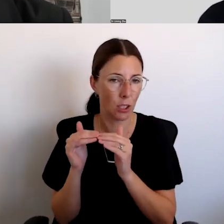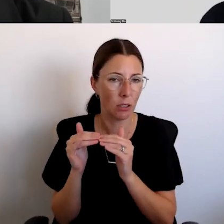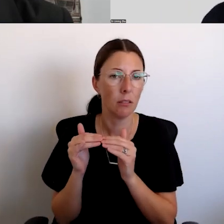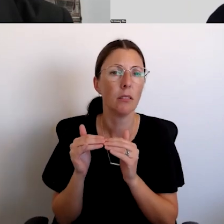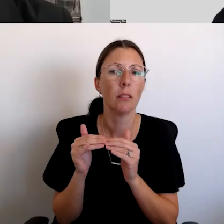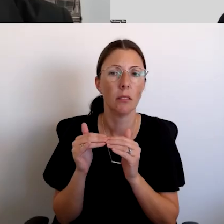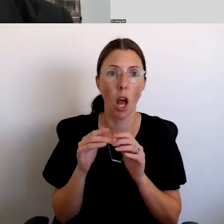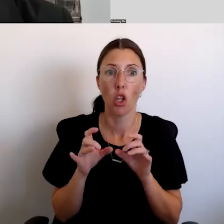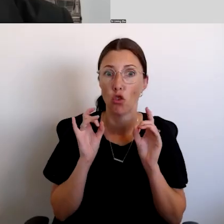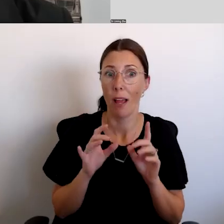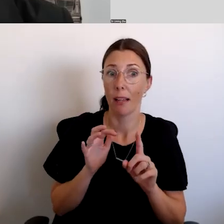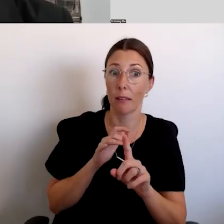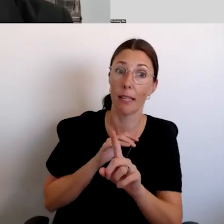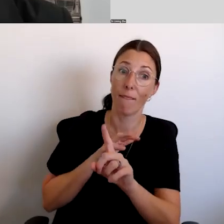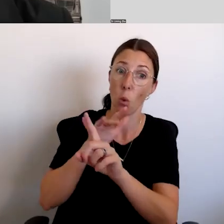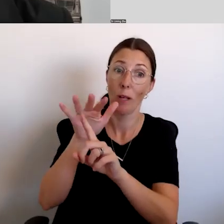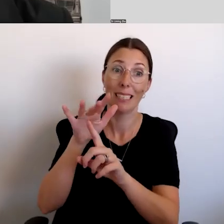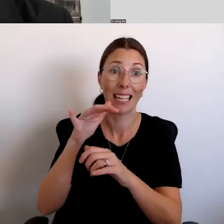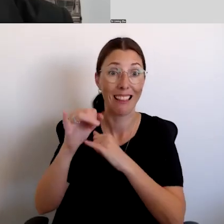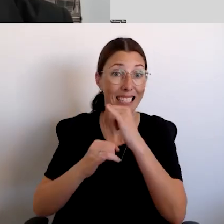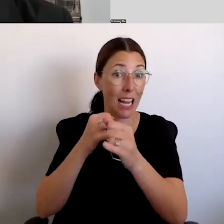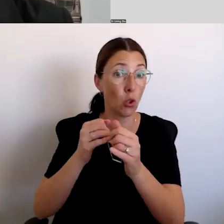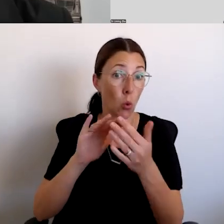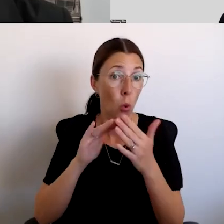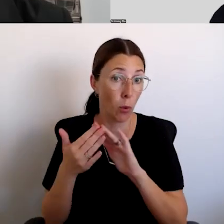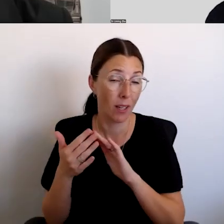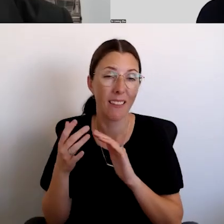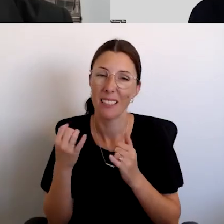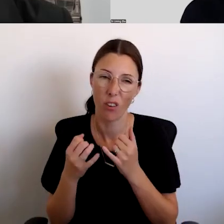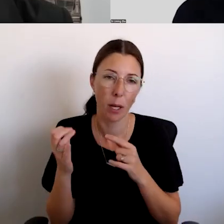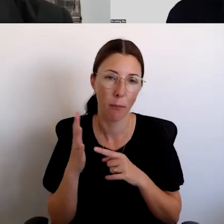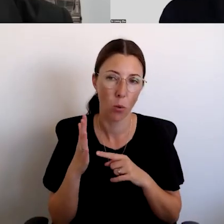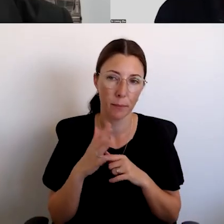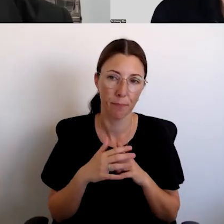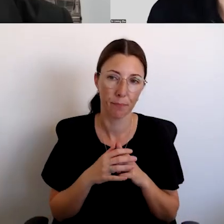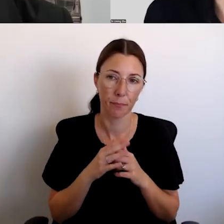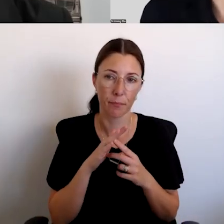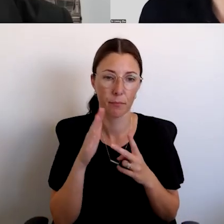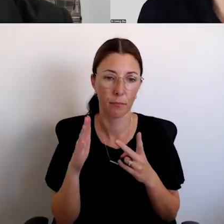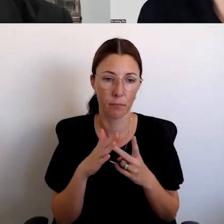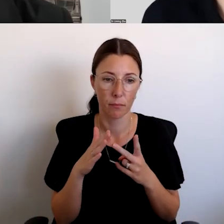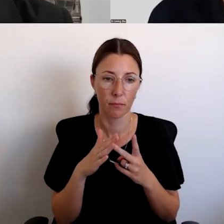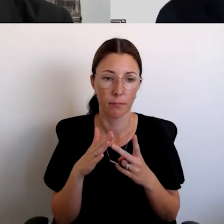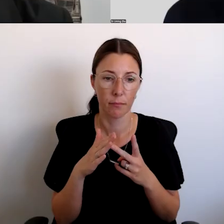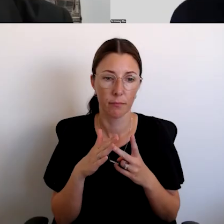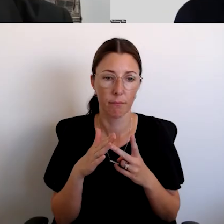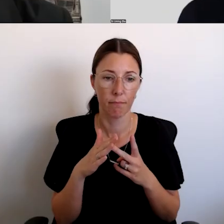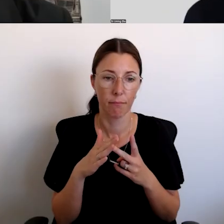influencing international community is an important thing. And the other one is interoperability. Of course,